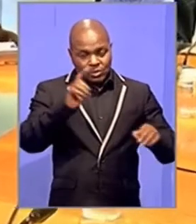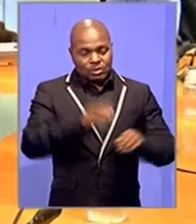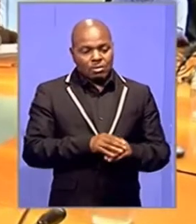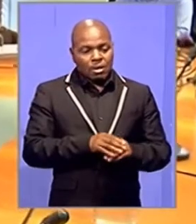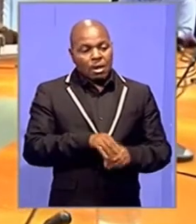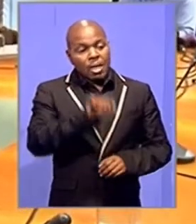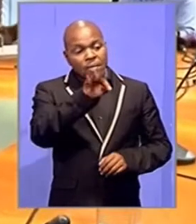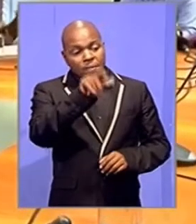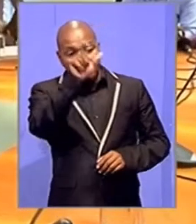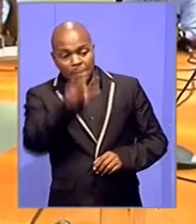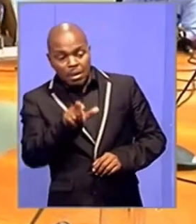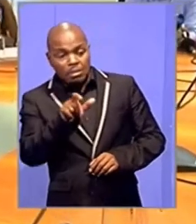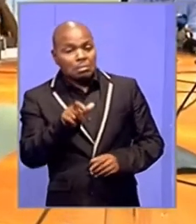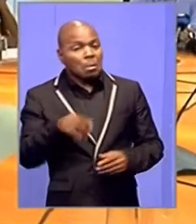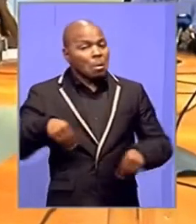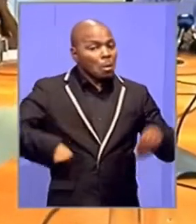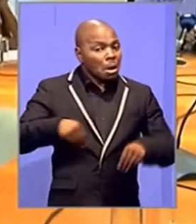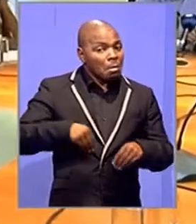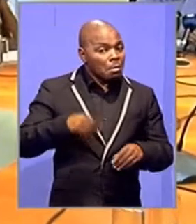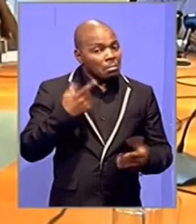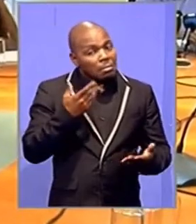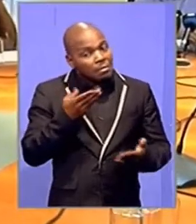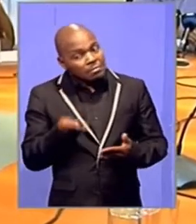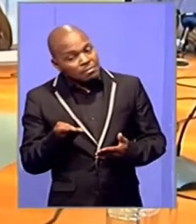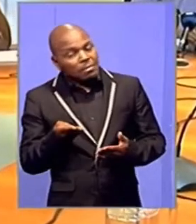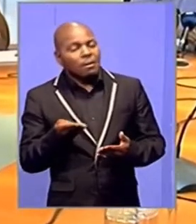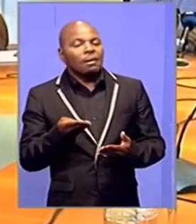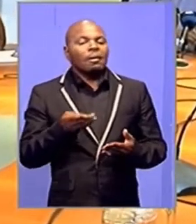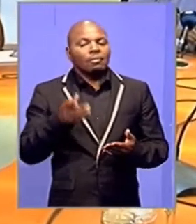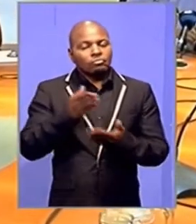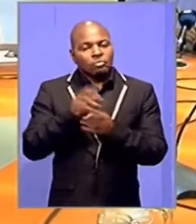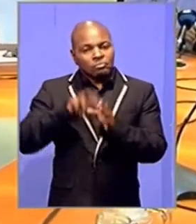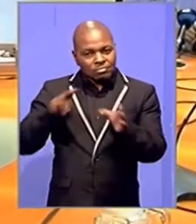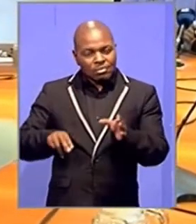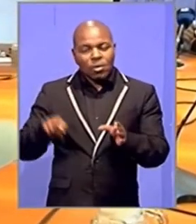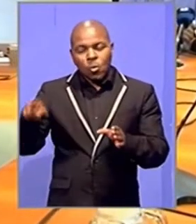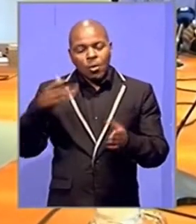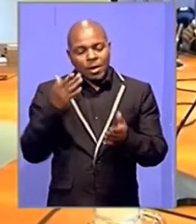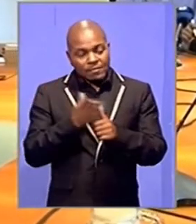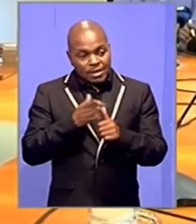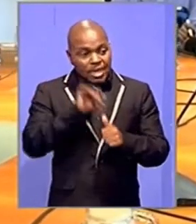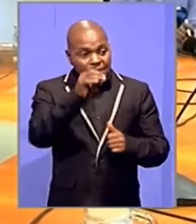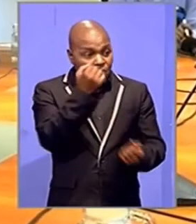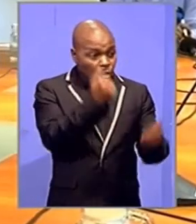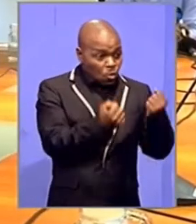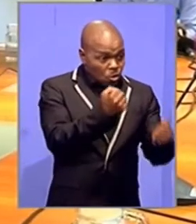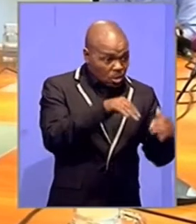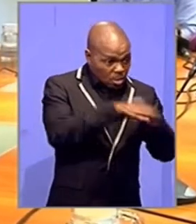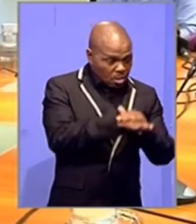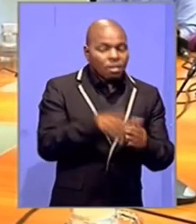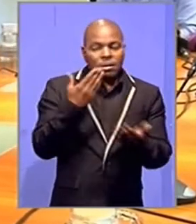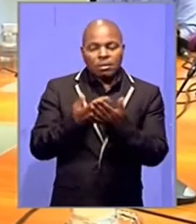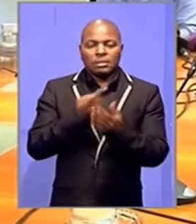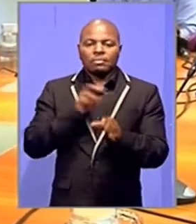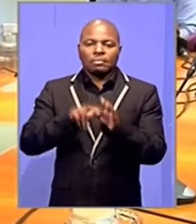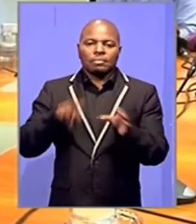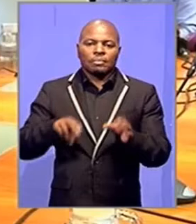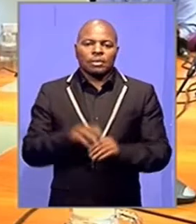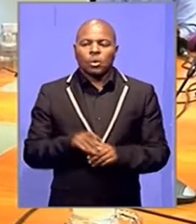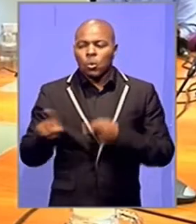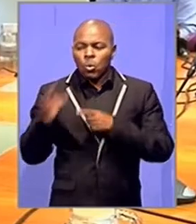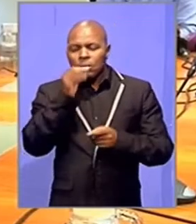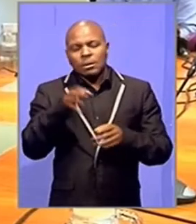thoko ya belaelwang ka bobodu, o tla etsa jwalo ha se a qositswe. Mantashe o re komishene e iphapanyeditse bopaki bo